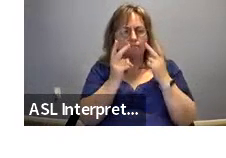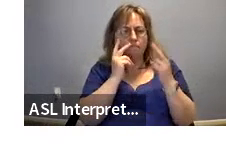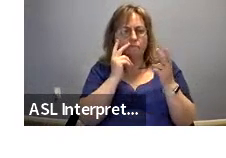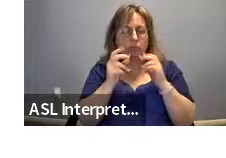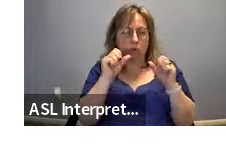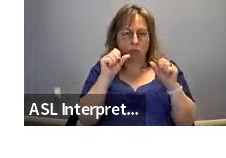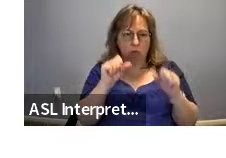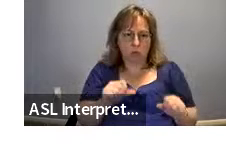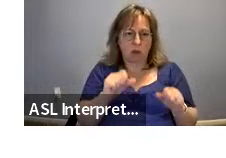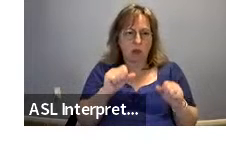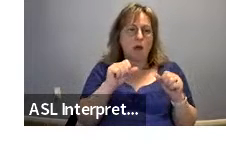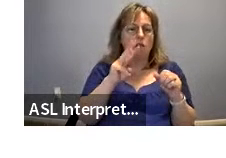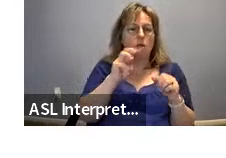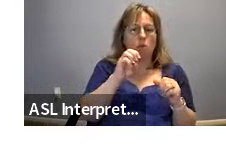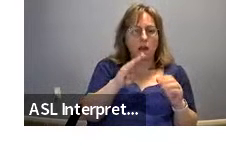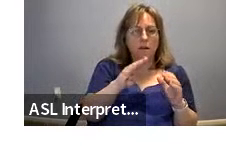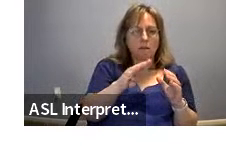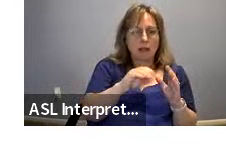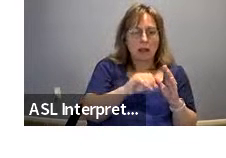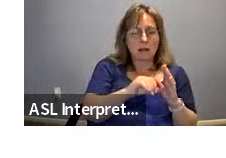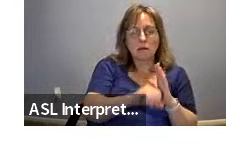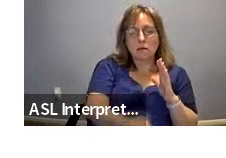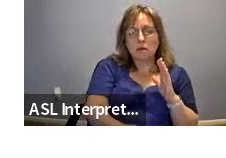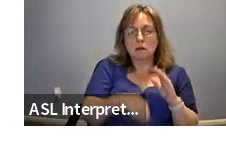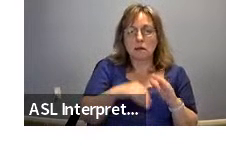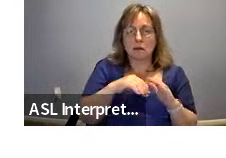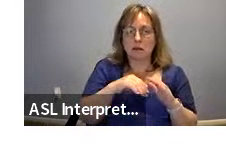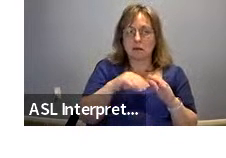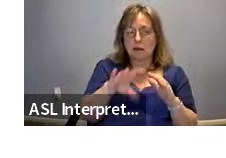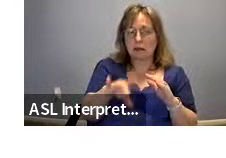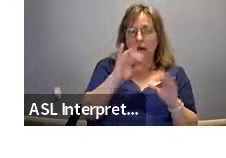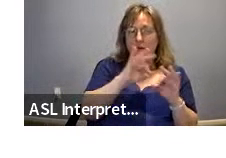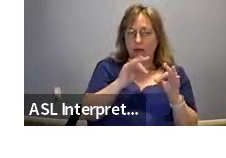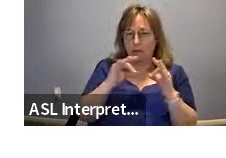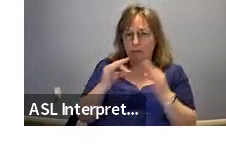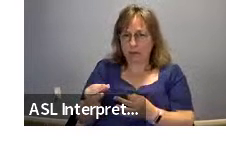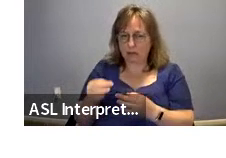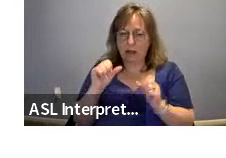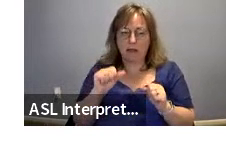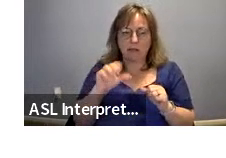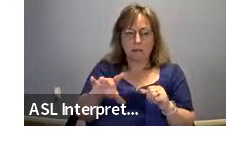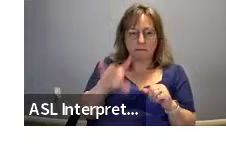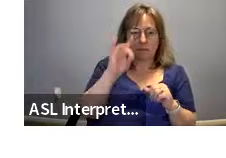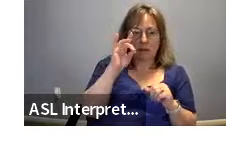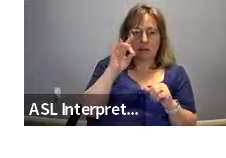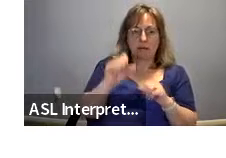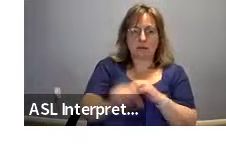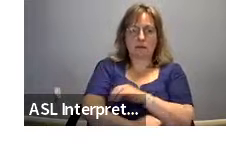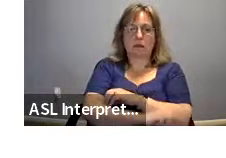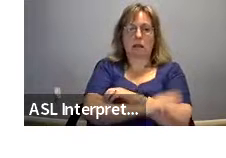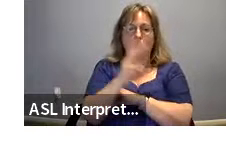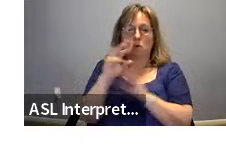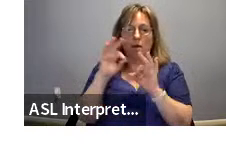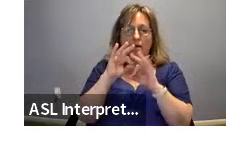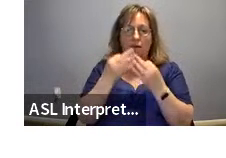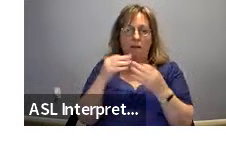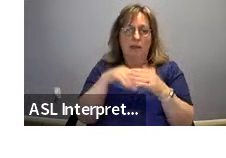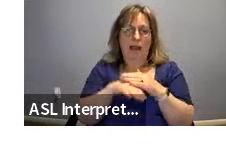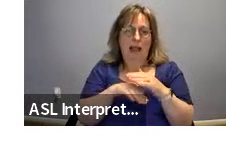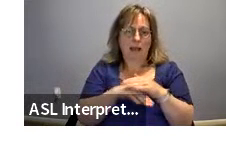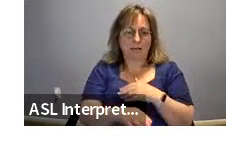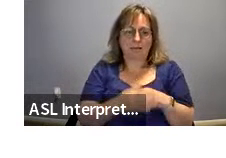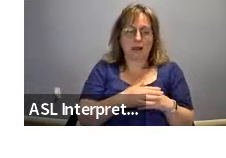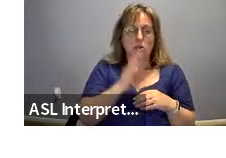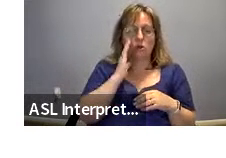Families and then select Skyward Family Access. And then you'll have a page, multiple